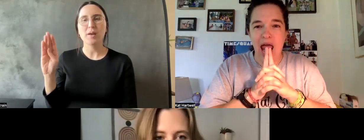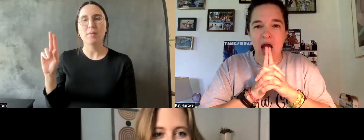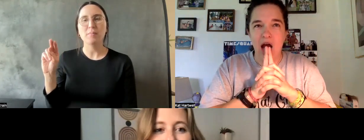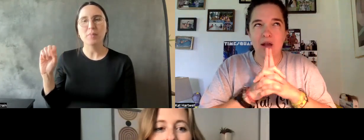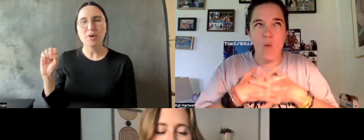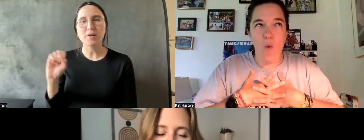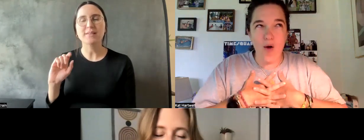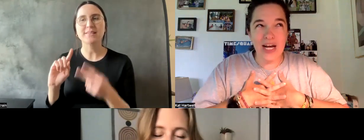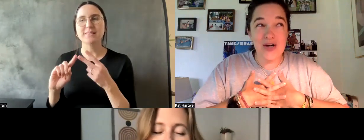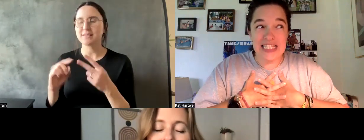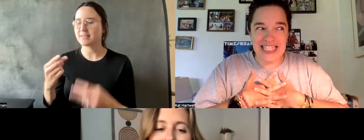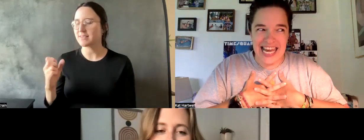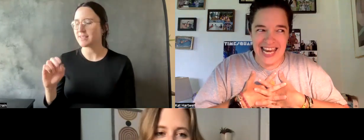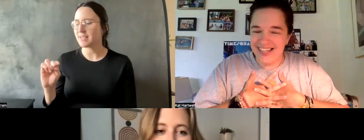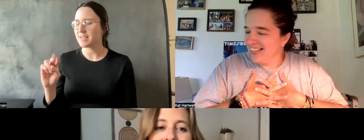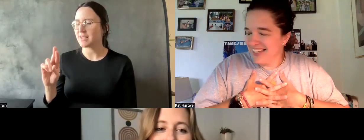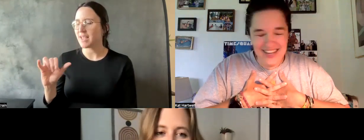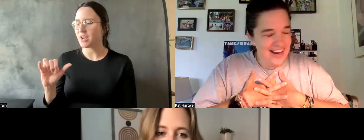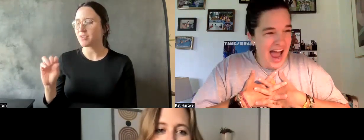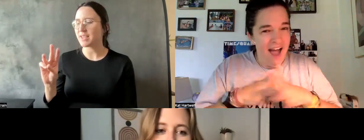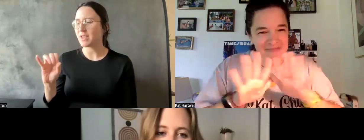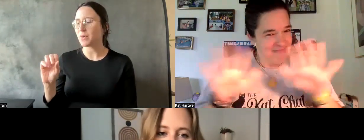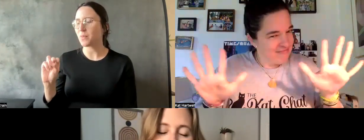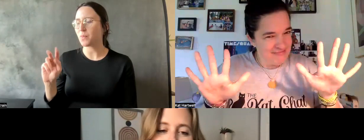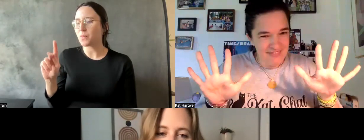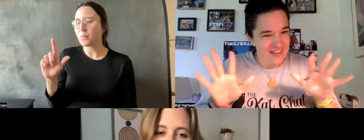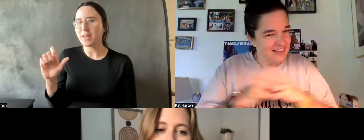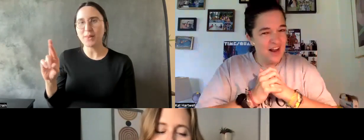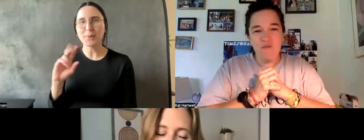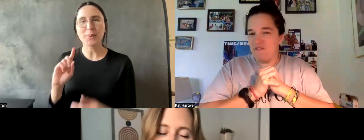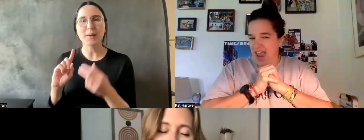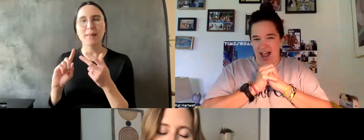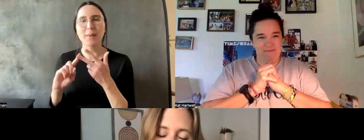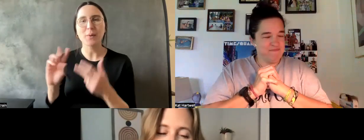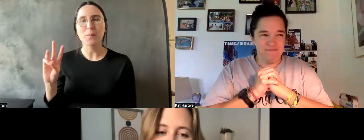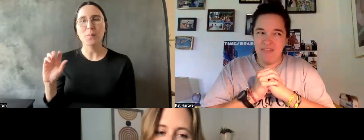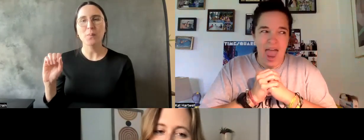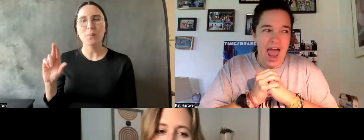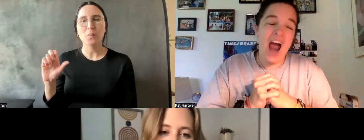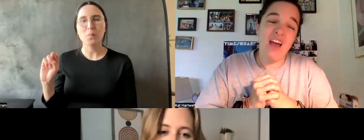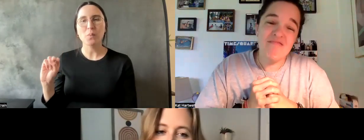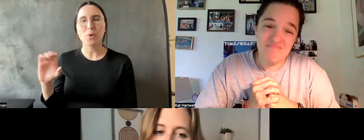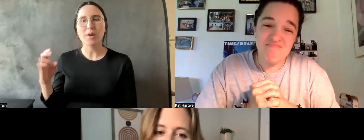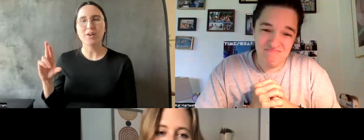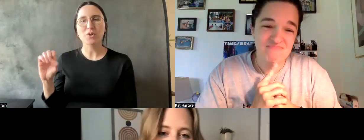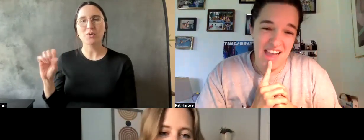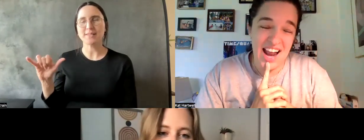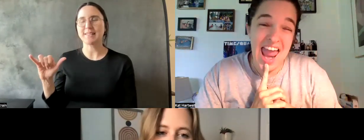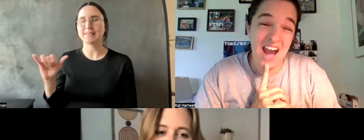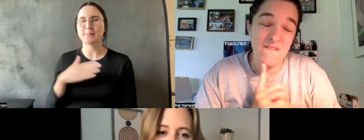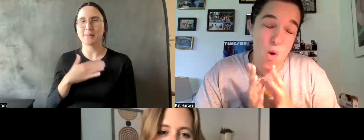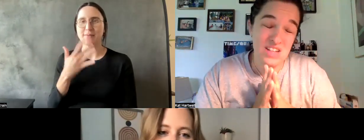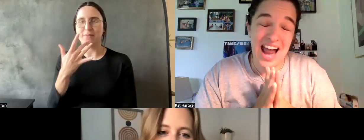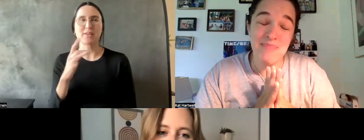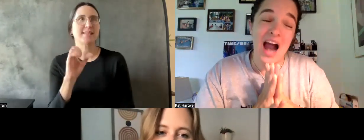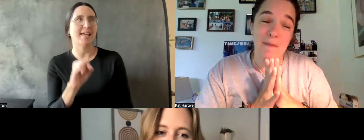Winkler, and Yes. Warren Christie. Very good. I know. Yeah. So good. So good. Yeah,